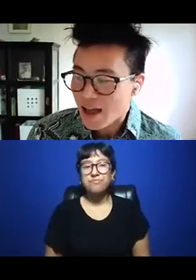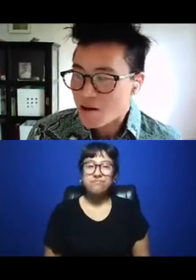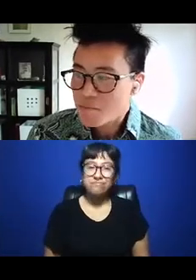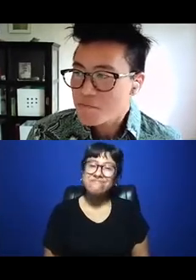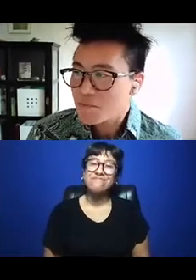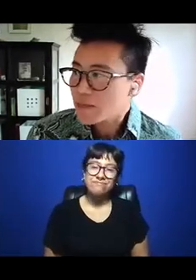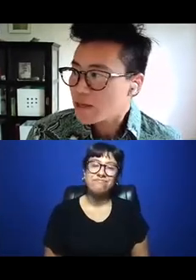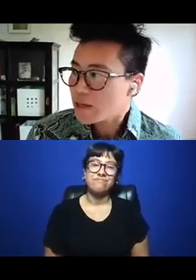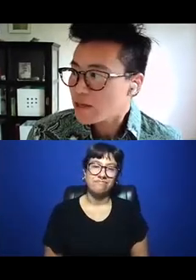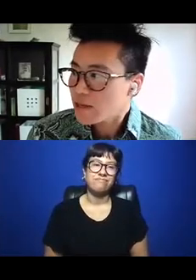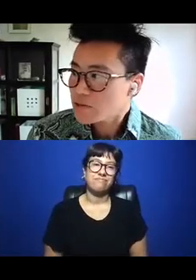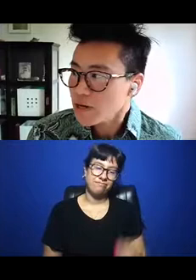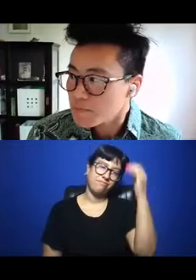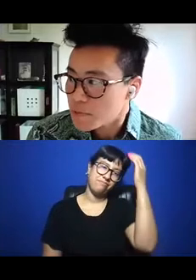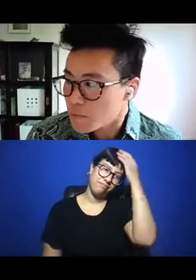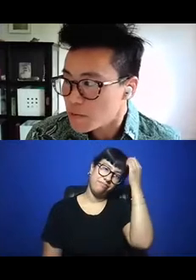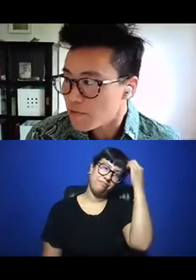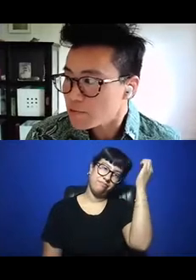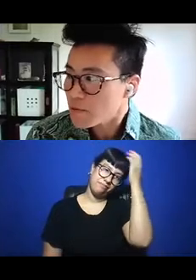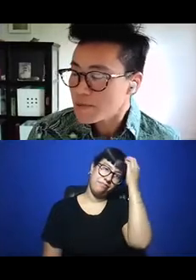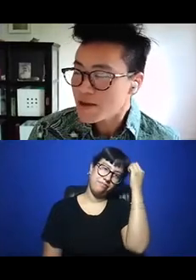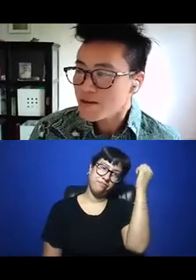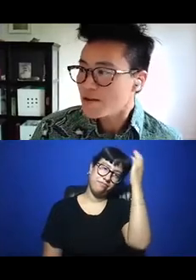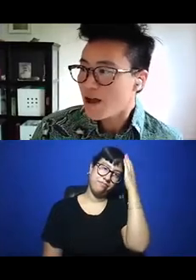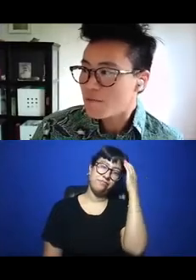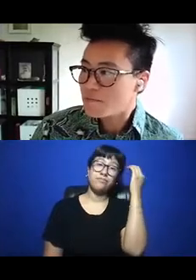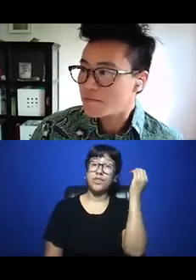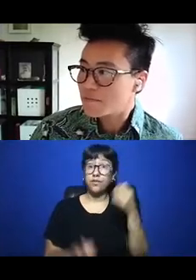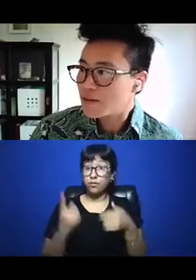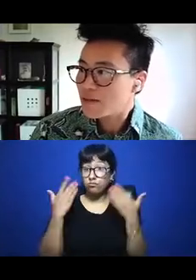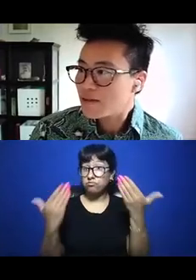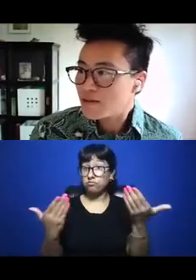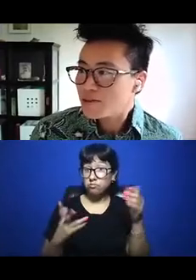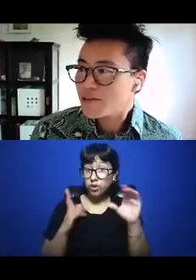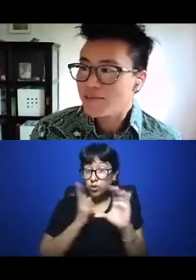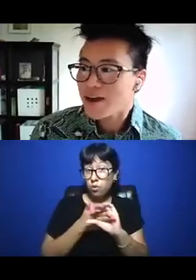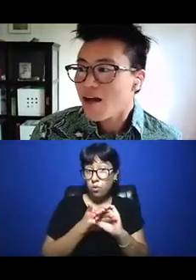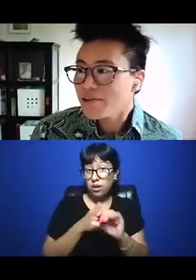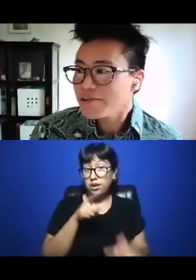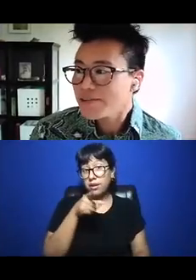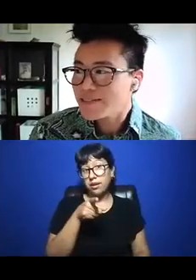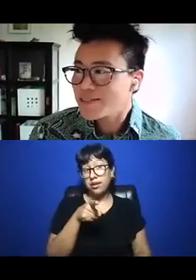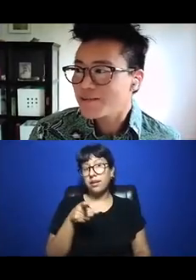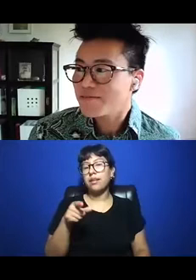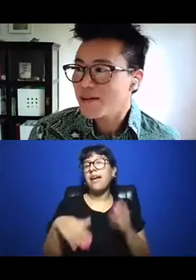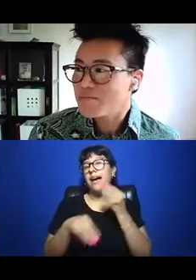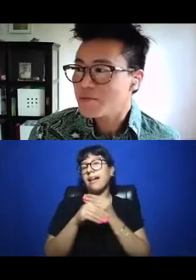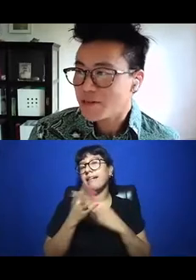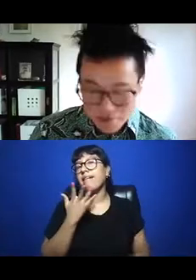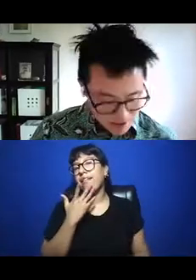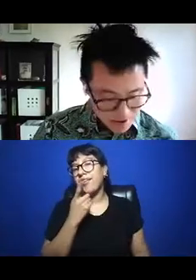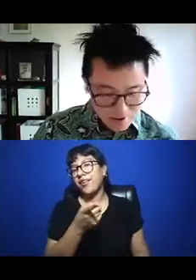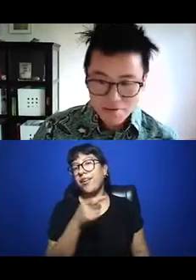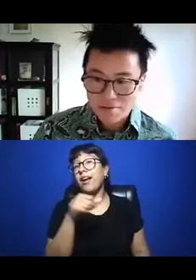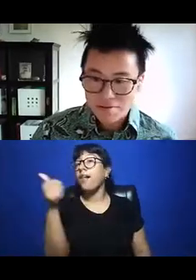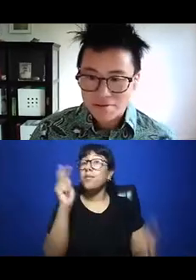yeah, it's great. People, if you jump in there, you're given a color. And so if other people